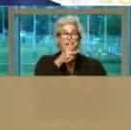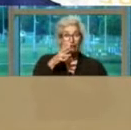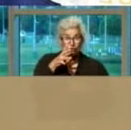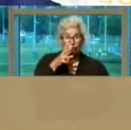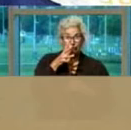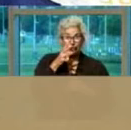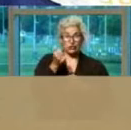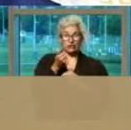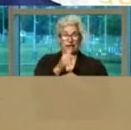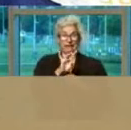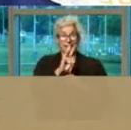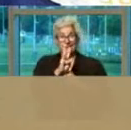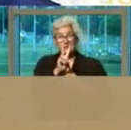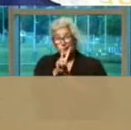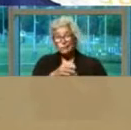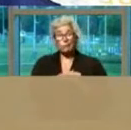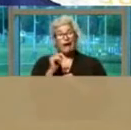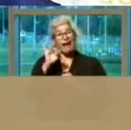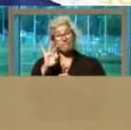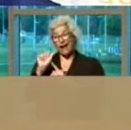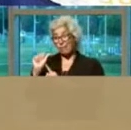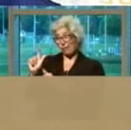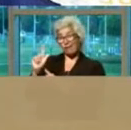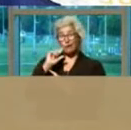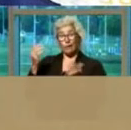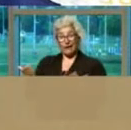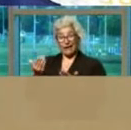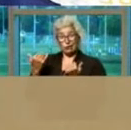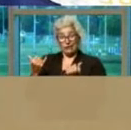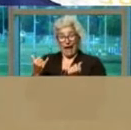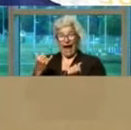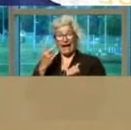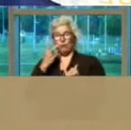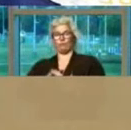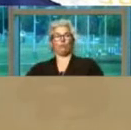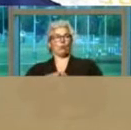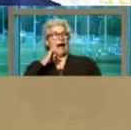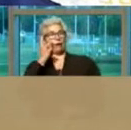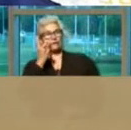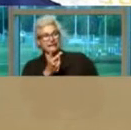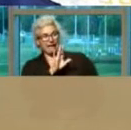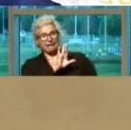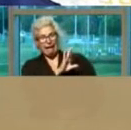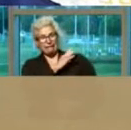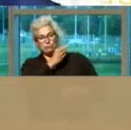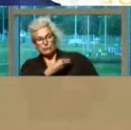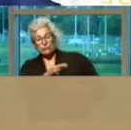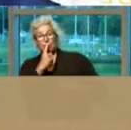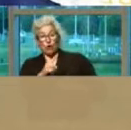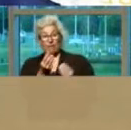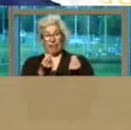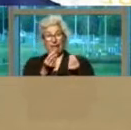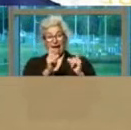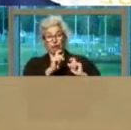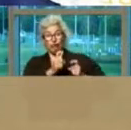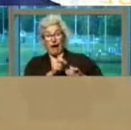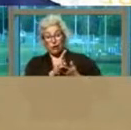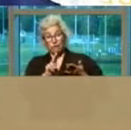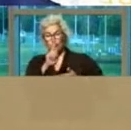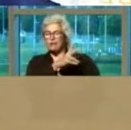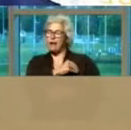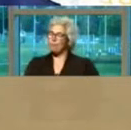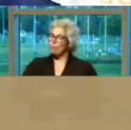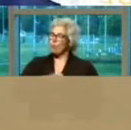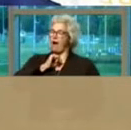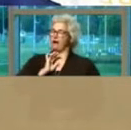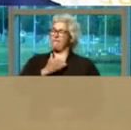I think if Lincoln were here today, he would be proud to see what has grown from the seeds of those land-grant universities, and he'd be proud of our Secretary of